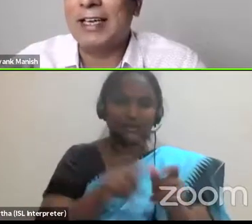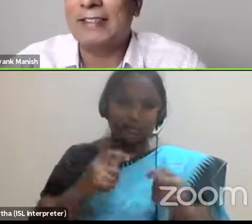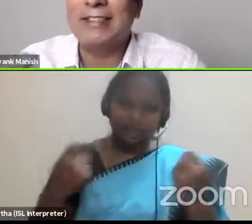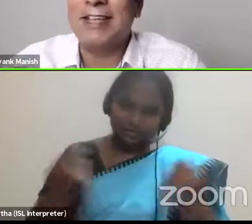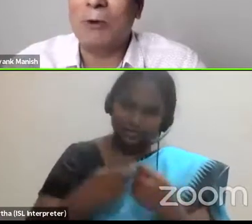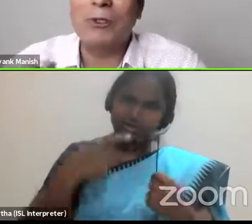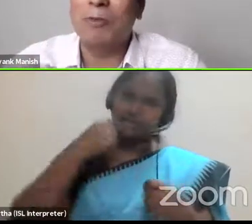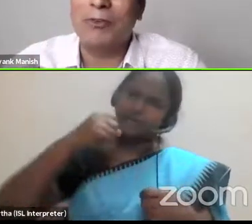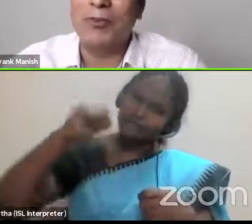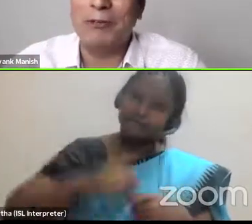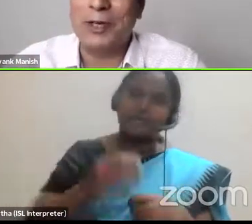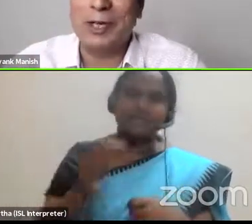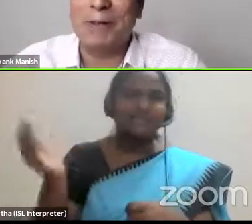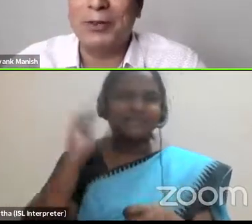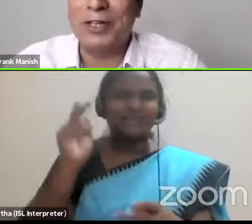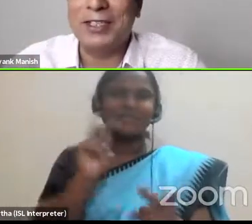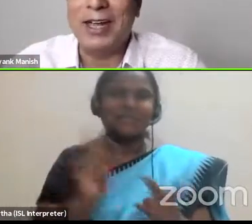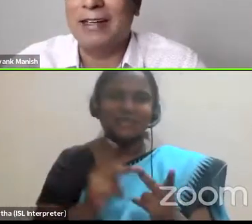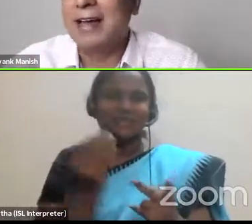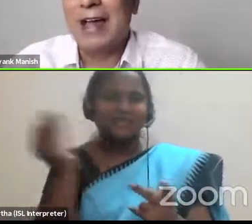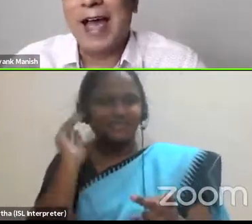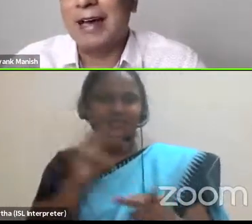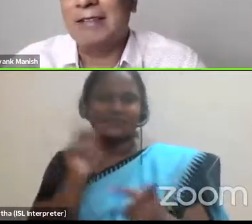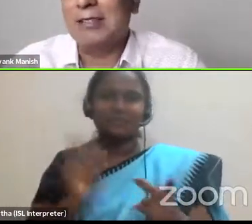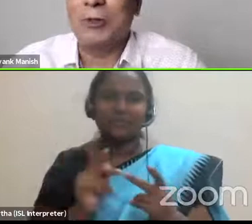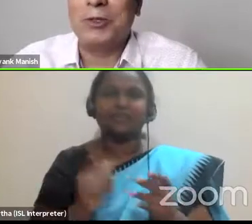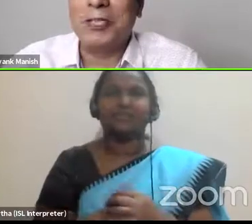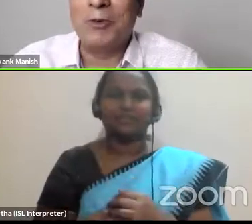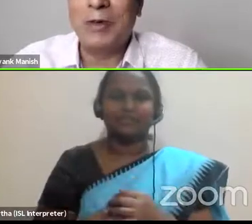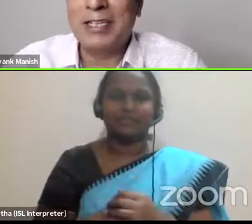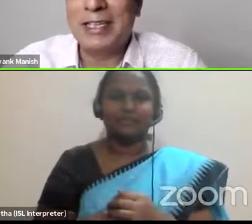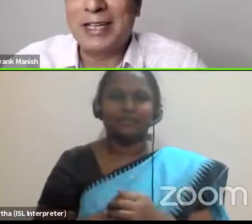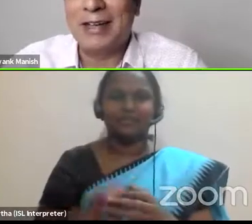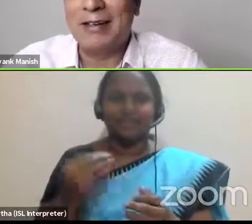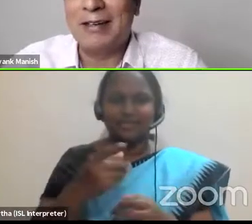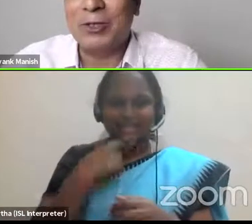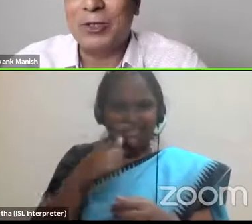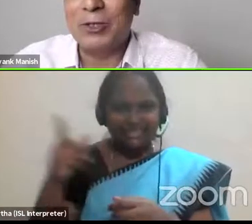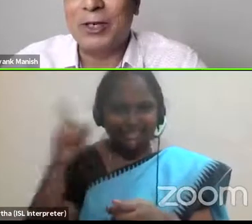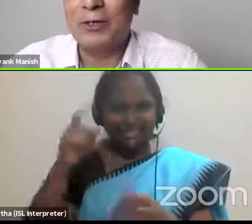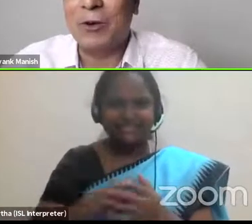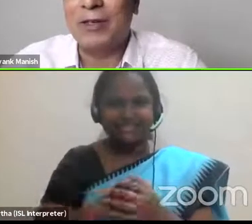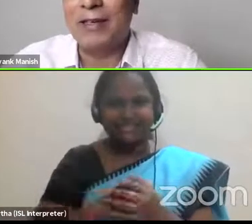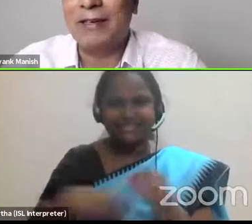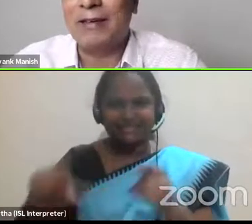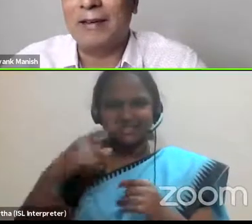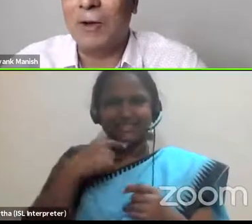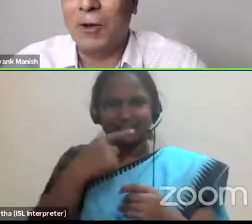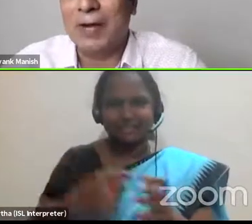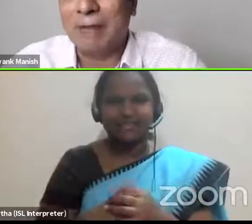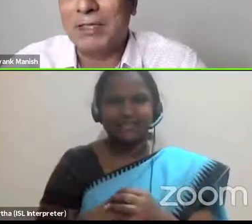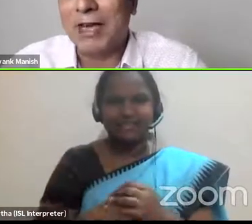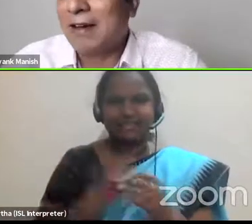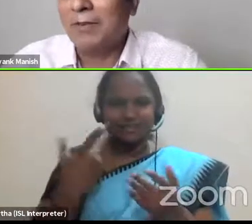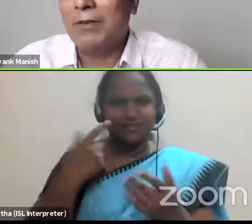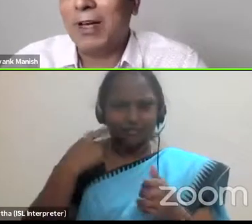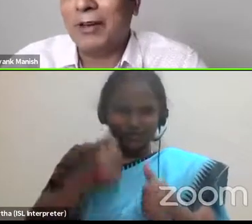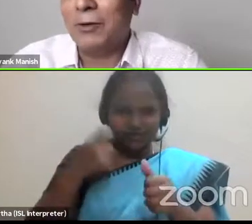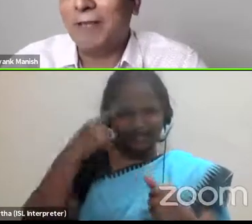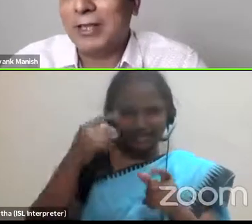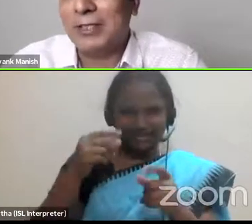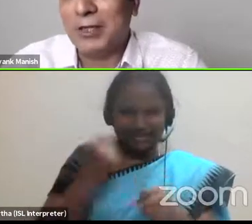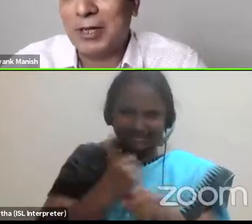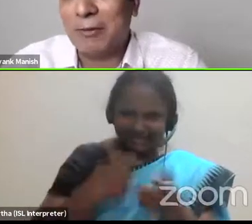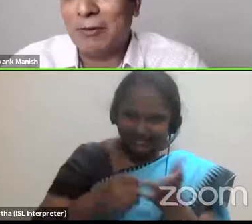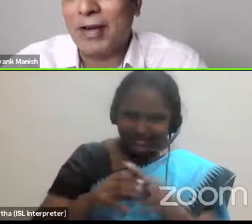say that, yes, this sounds perfect. We are able to understand. And, since we were listening, to it on the holograms, we were